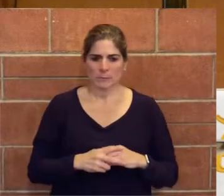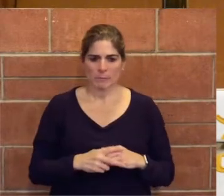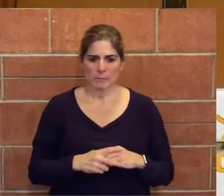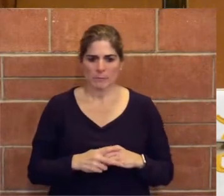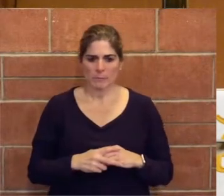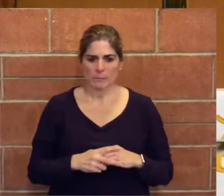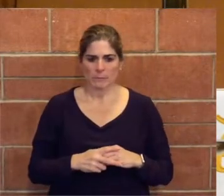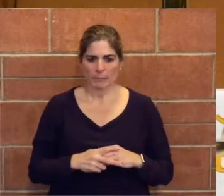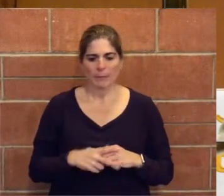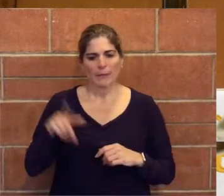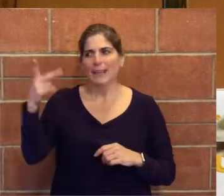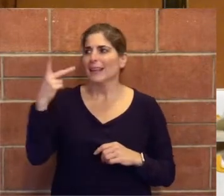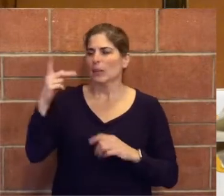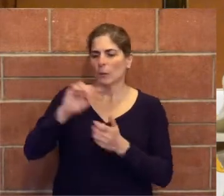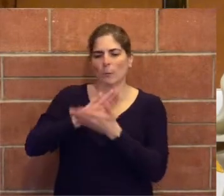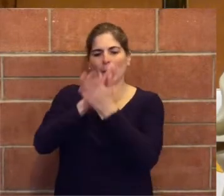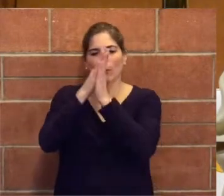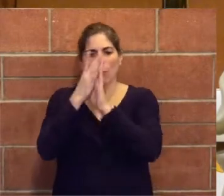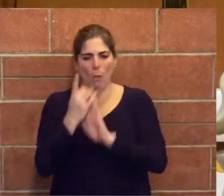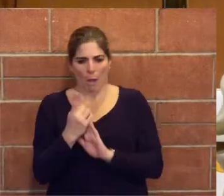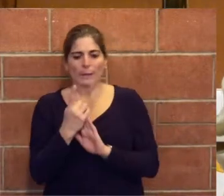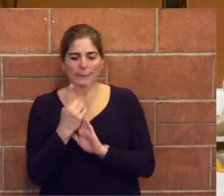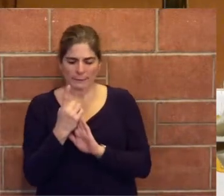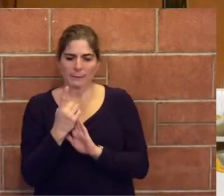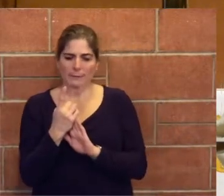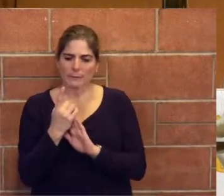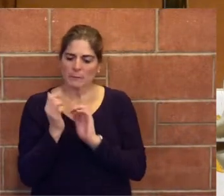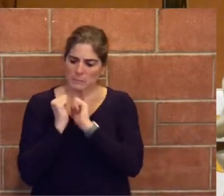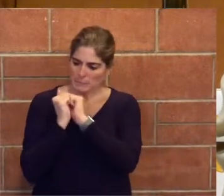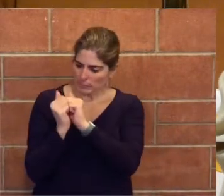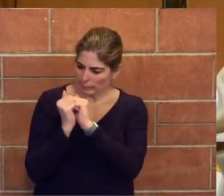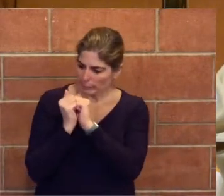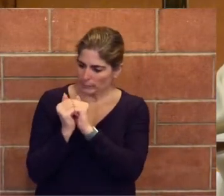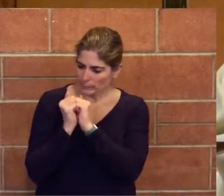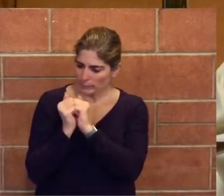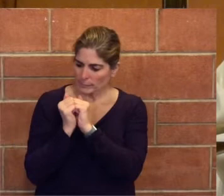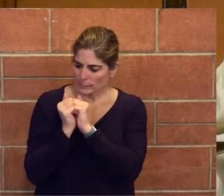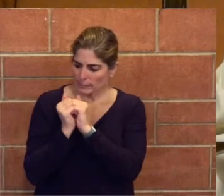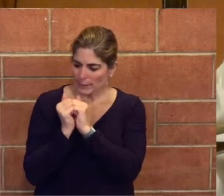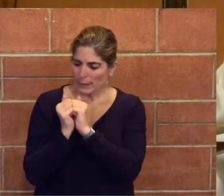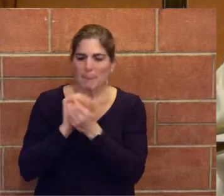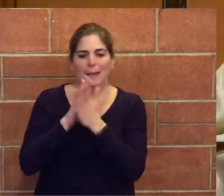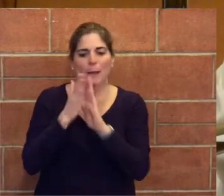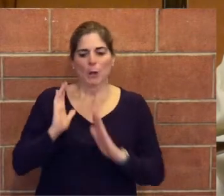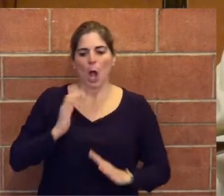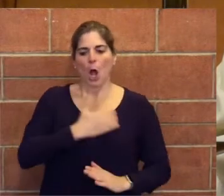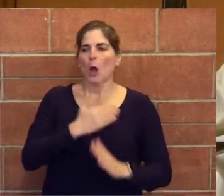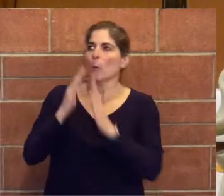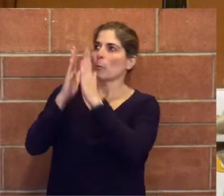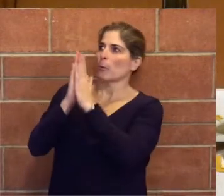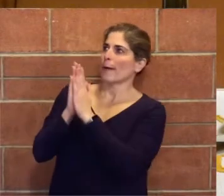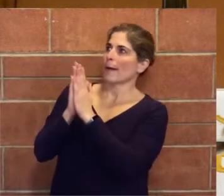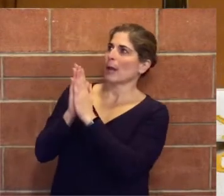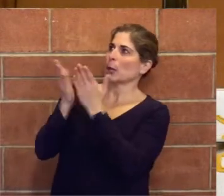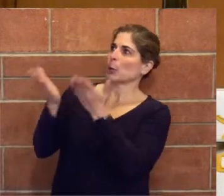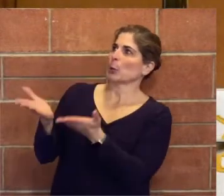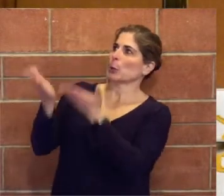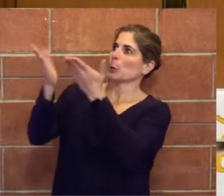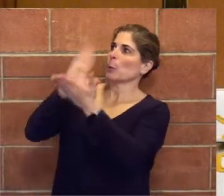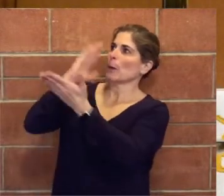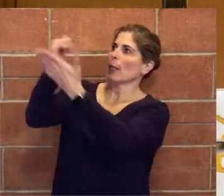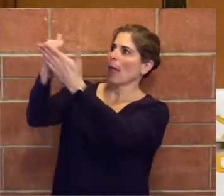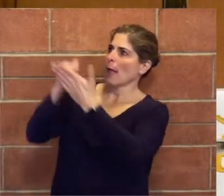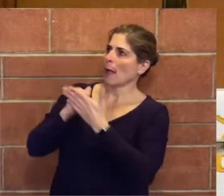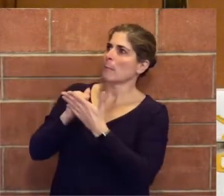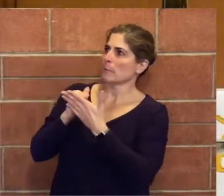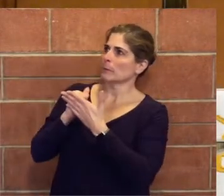talking about God, the psalmist begins to talk to God. Instead of God in the